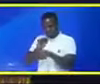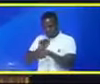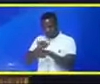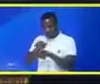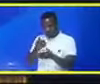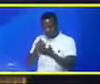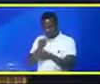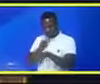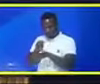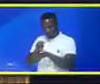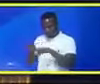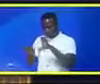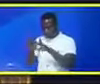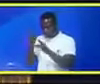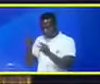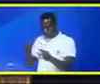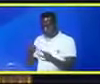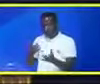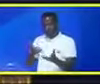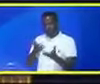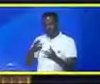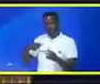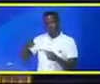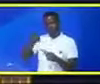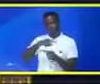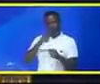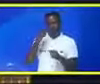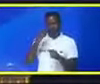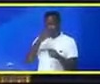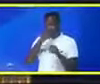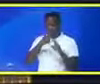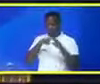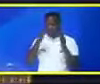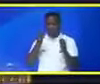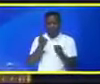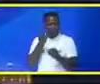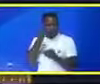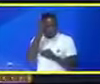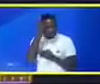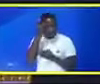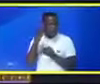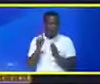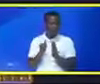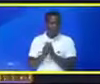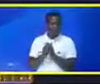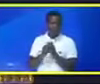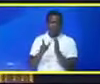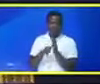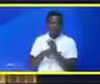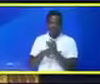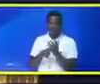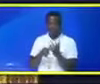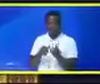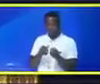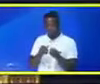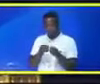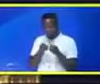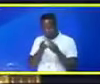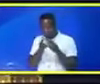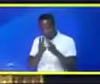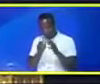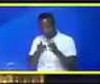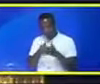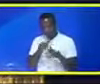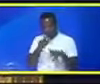ministry of the Spirit tonight, I want to really open our eyes to understand the dynamics of walking